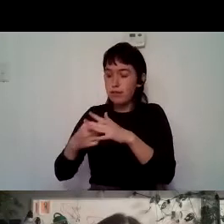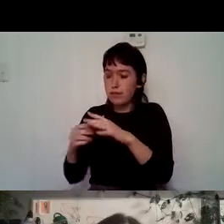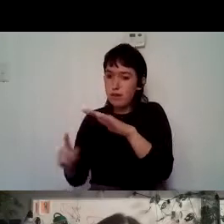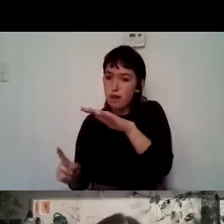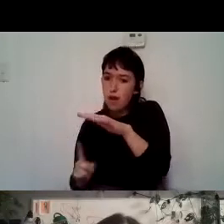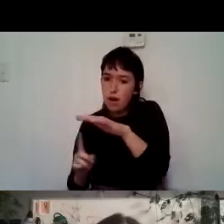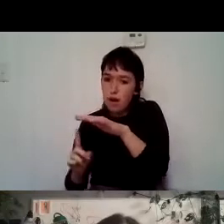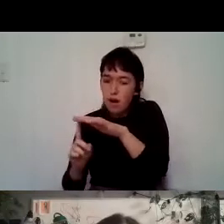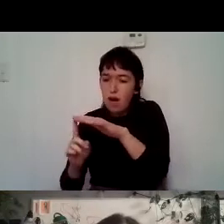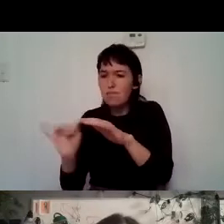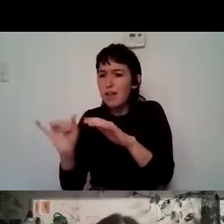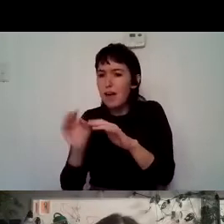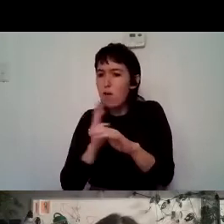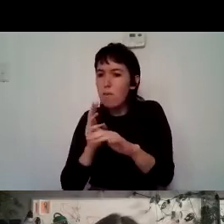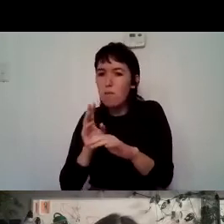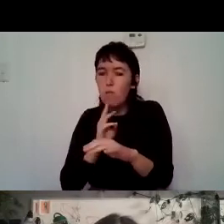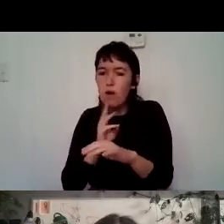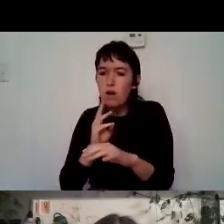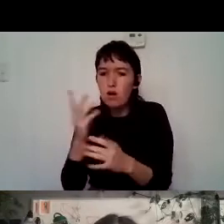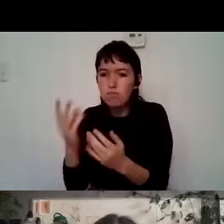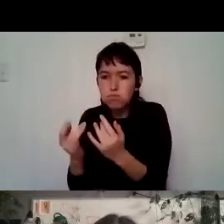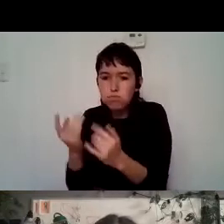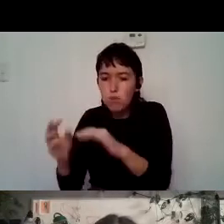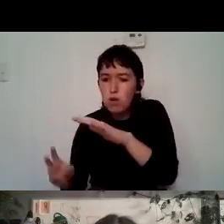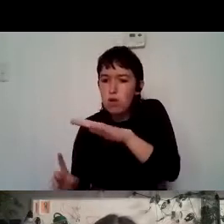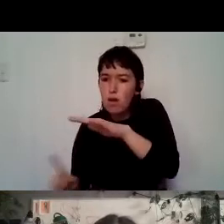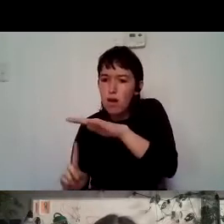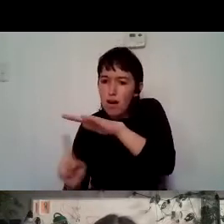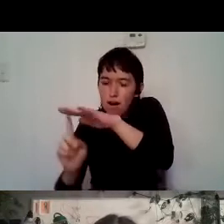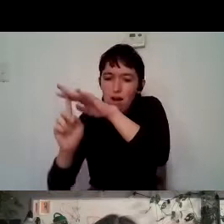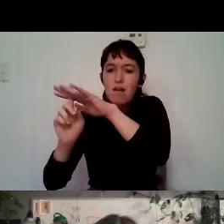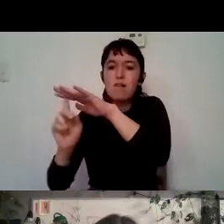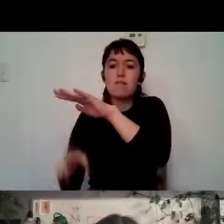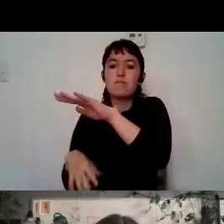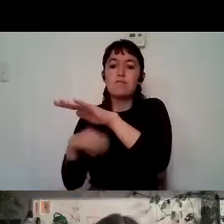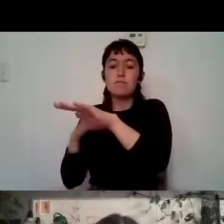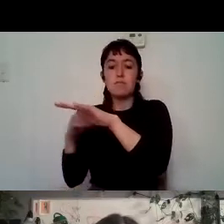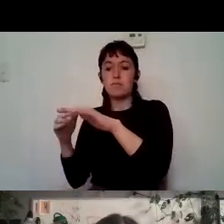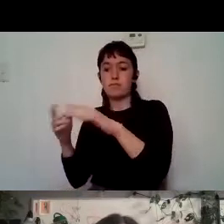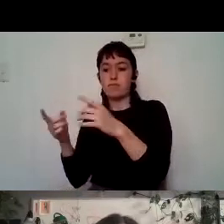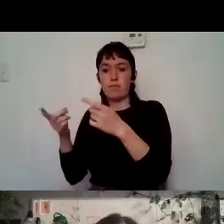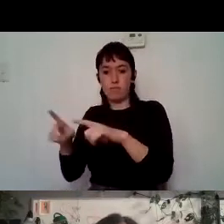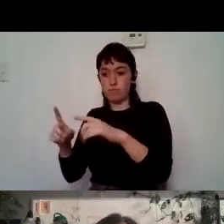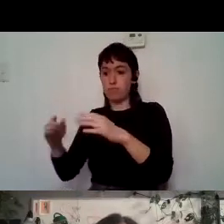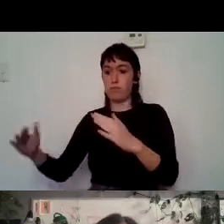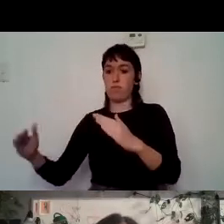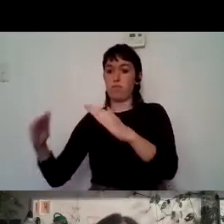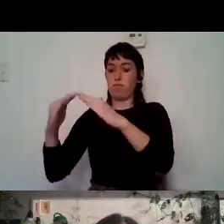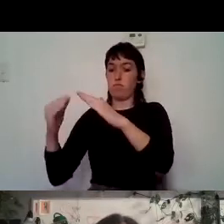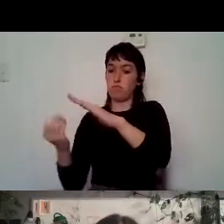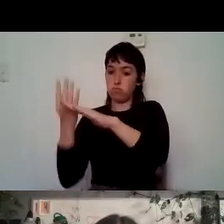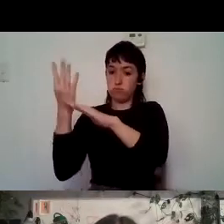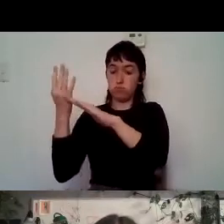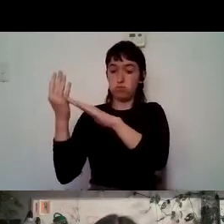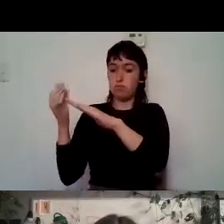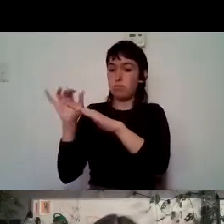and then eventually they burst through the Earth towards the surface, and that is a volcano, just magma coming out of the surface